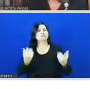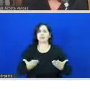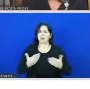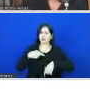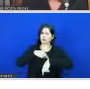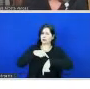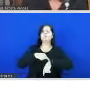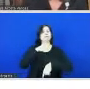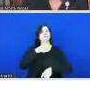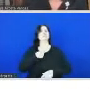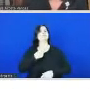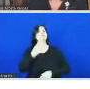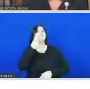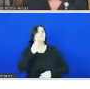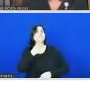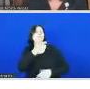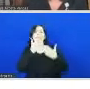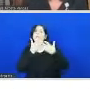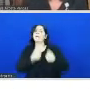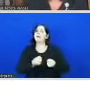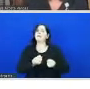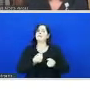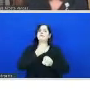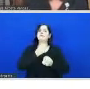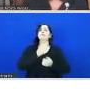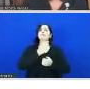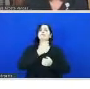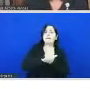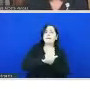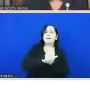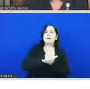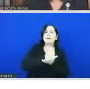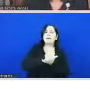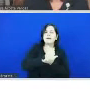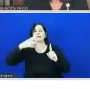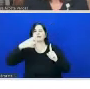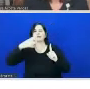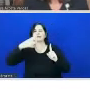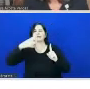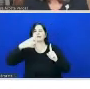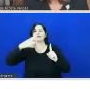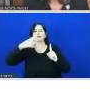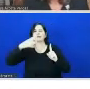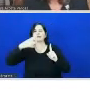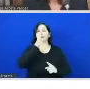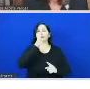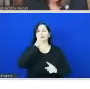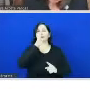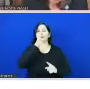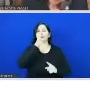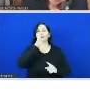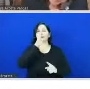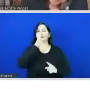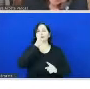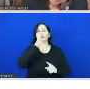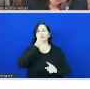the overall world's population actually lack meaningful access to justice. And while people in